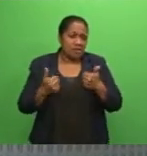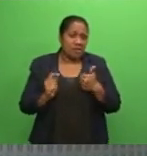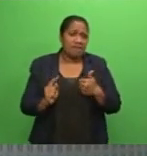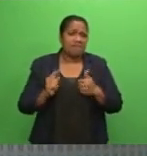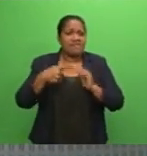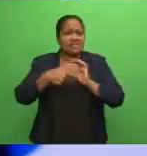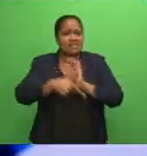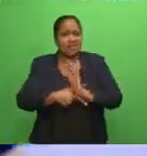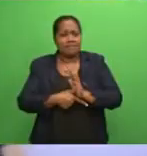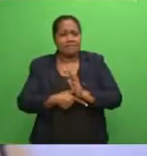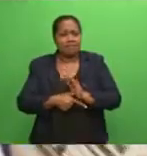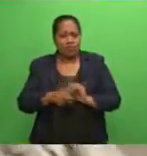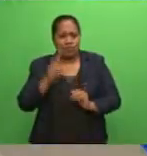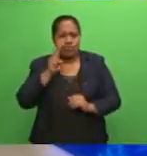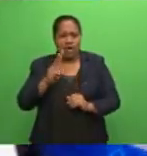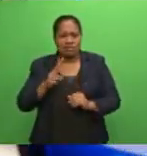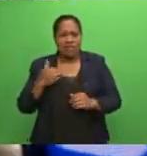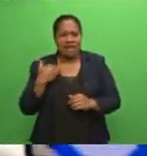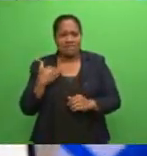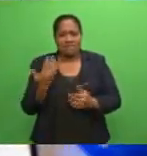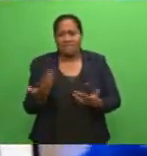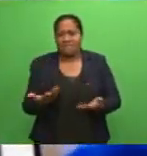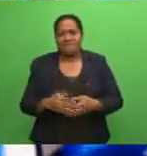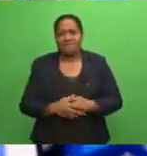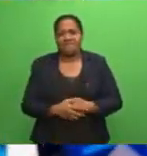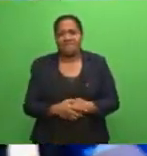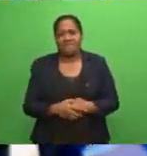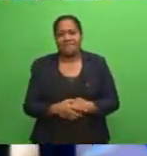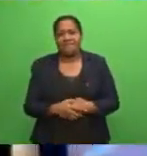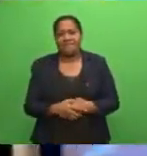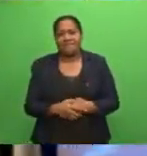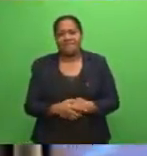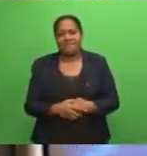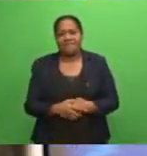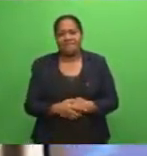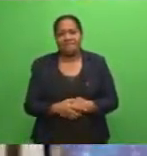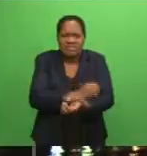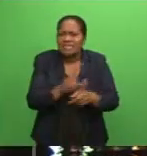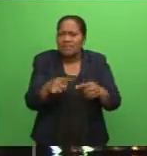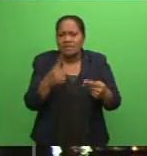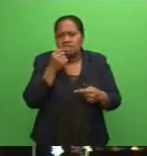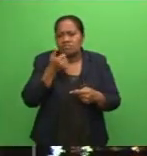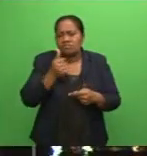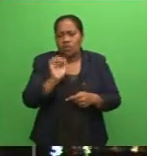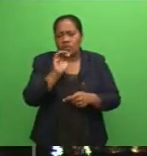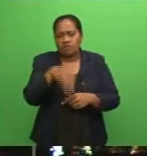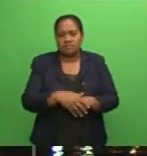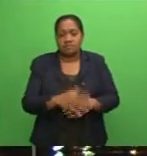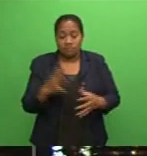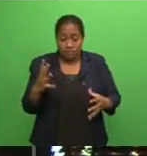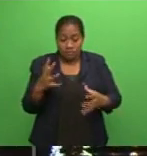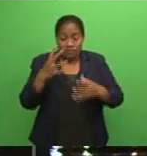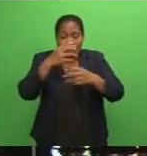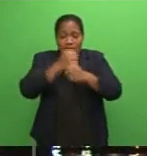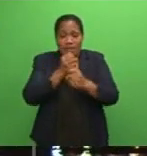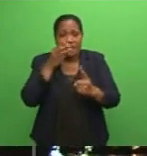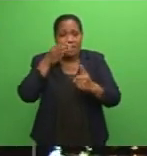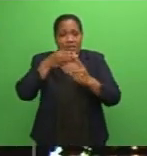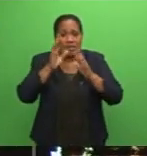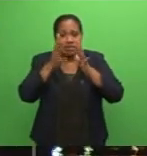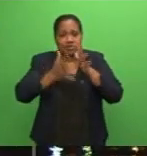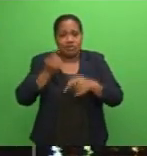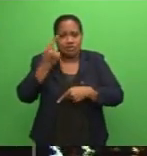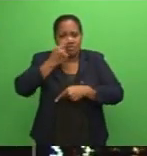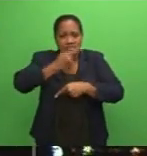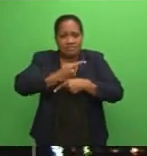the life. Recapping the main stories for tonight, alleged murder